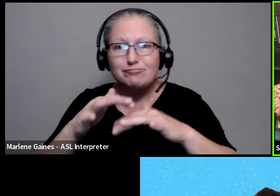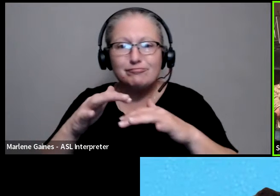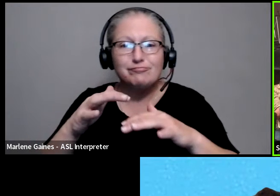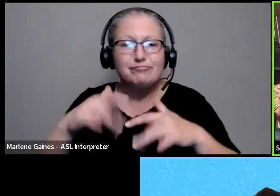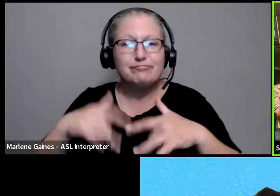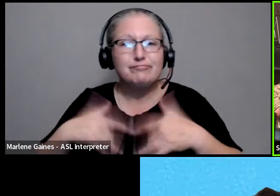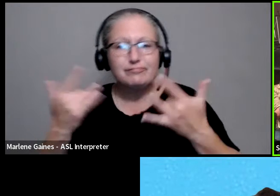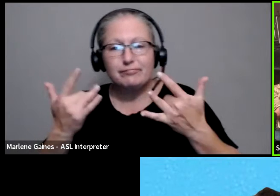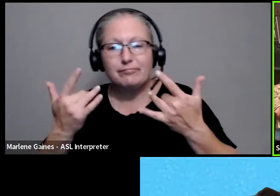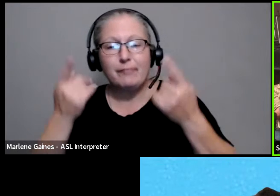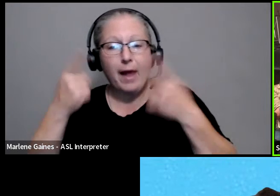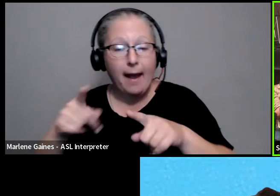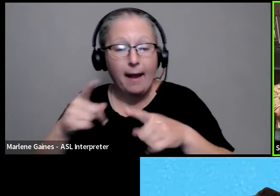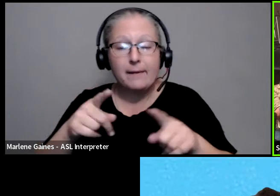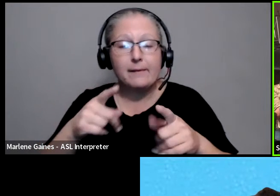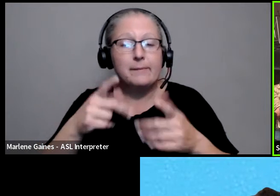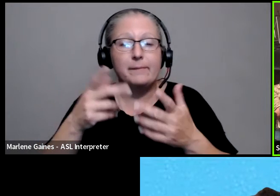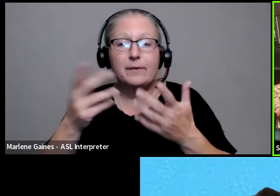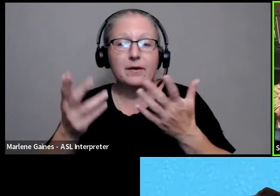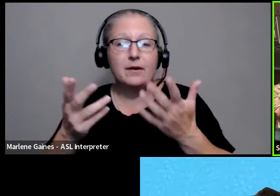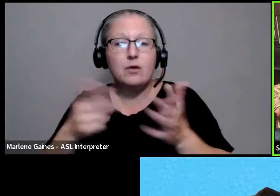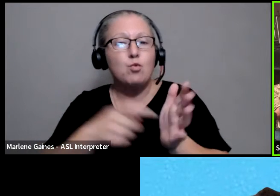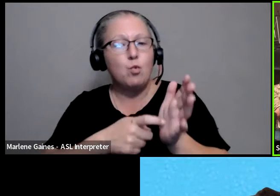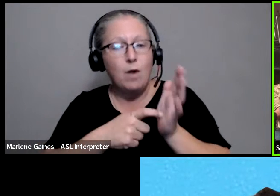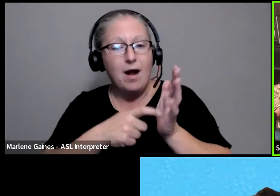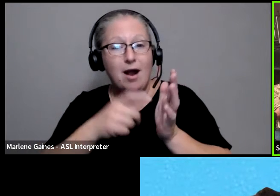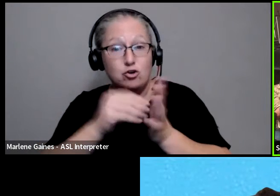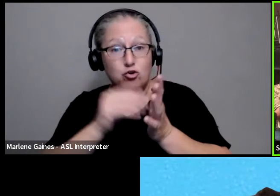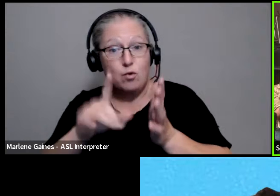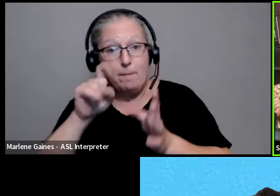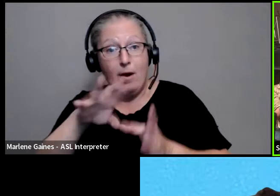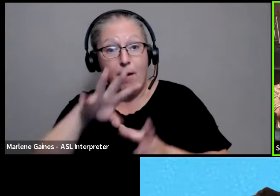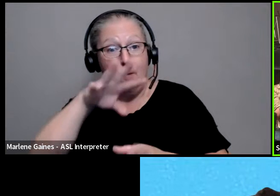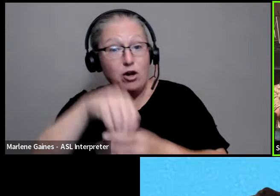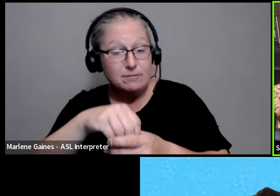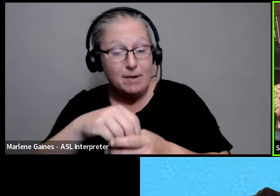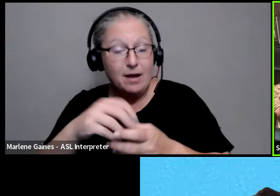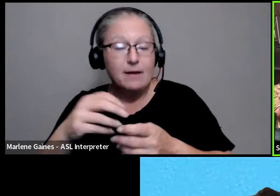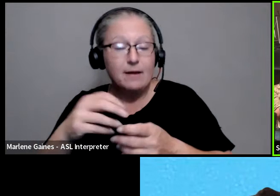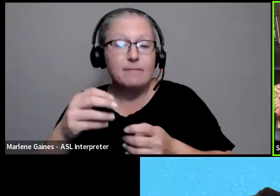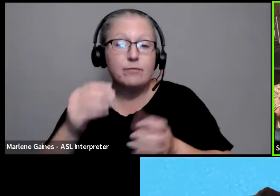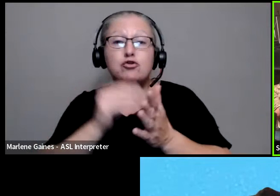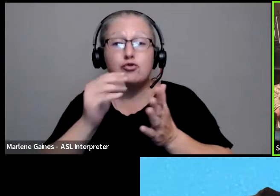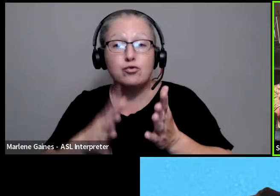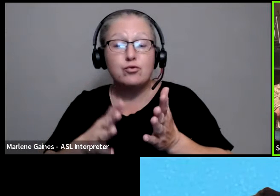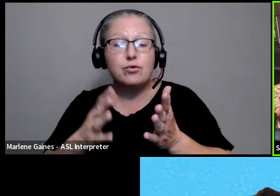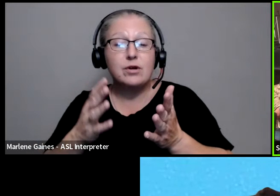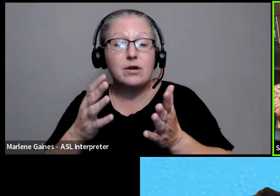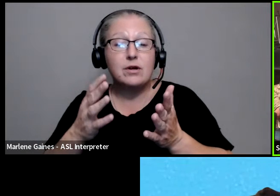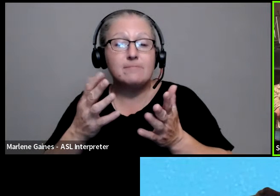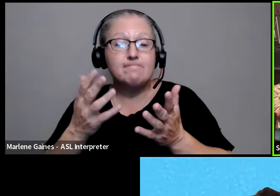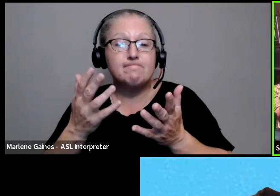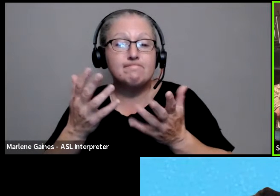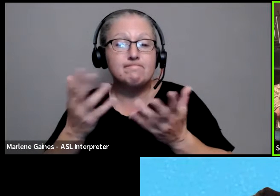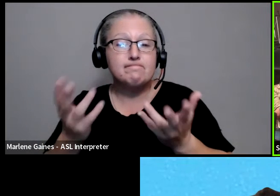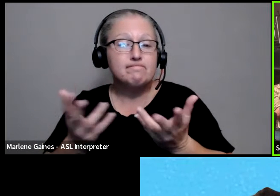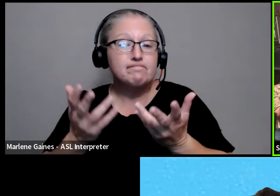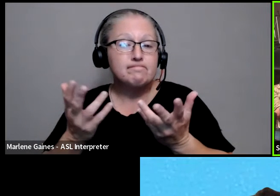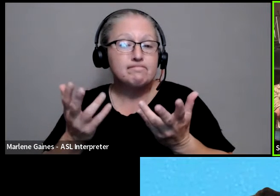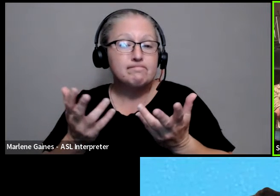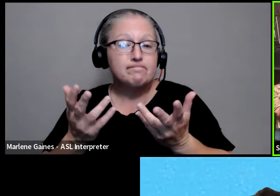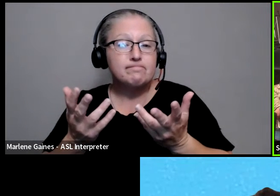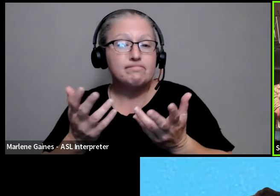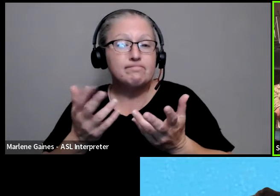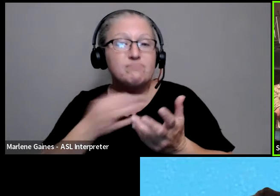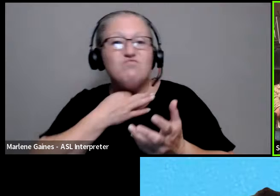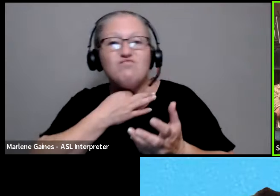things going on where it requires student participation, I think students are eager